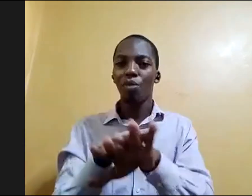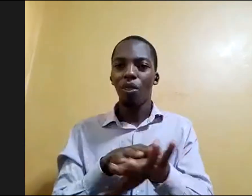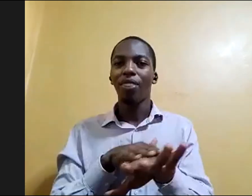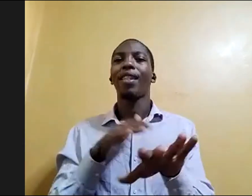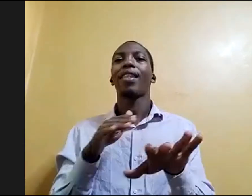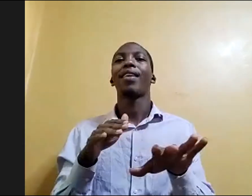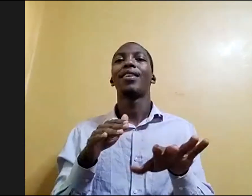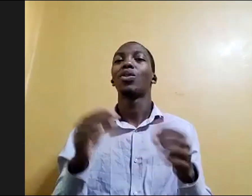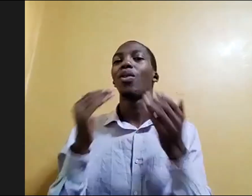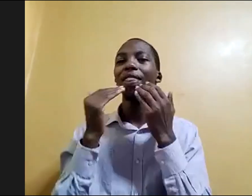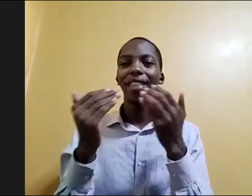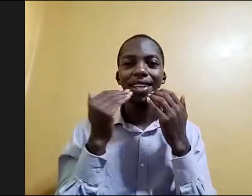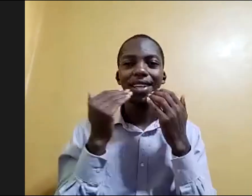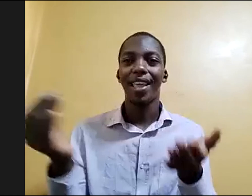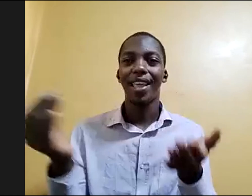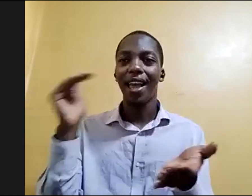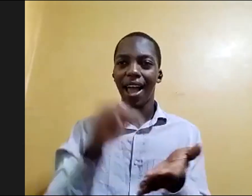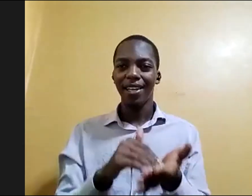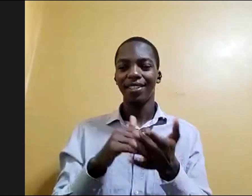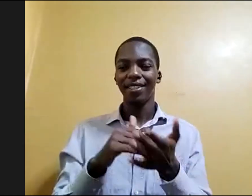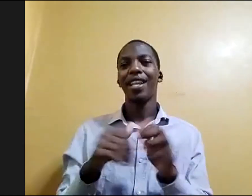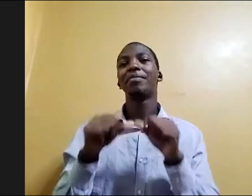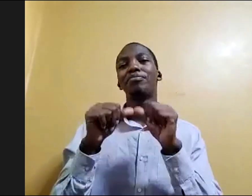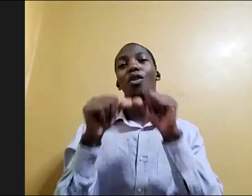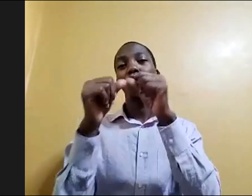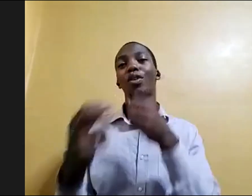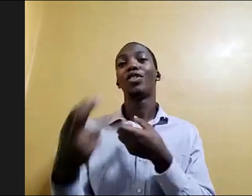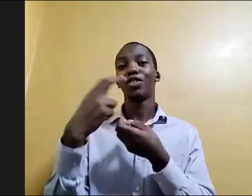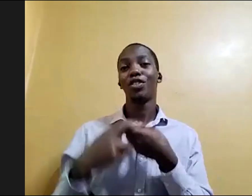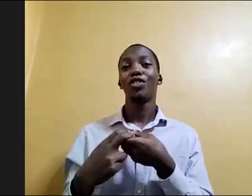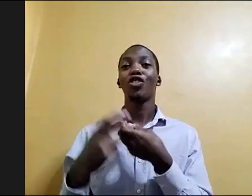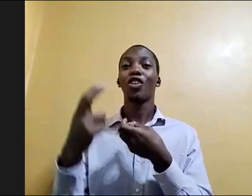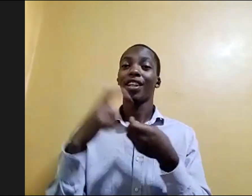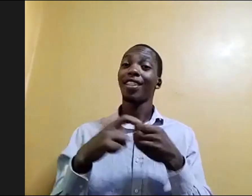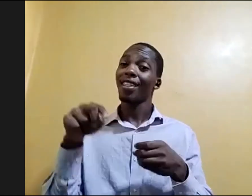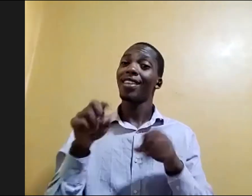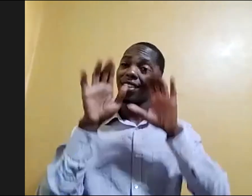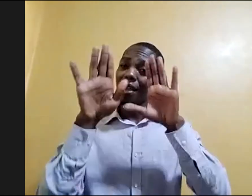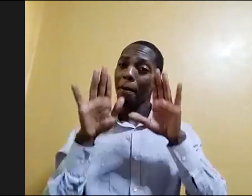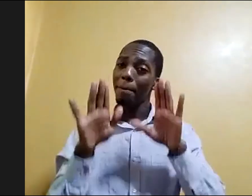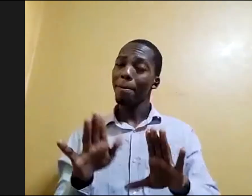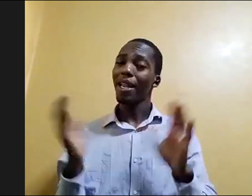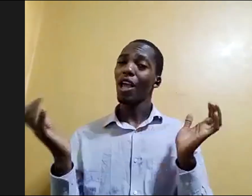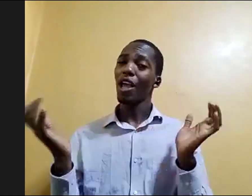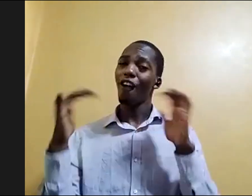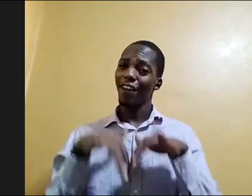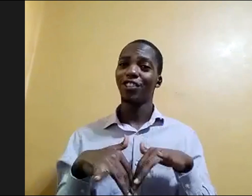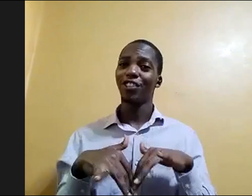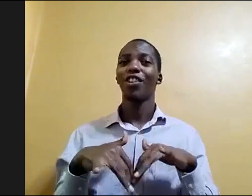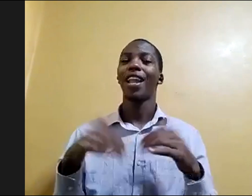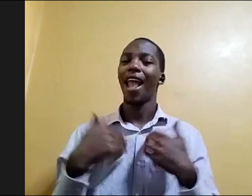thanks again. Keep on enjoying this very very important and timely convention, and have a very good